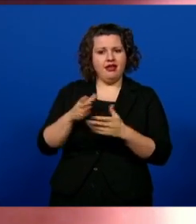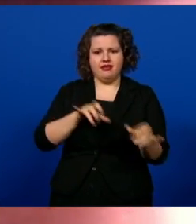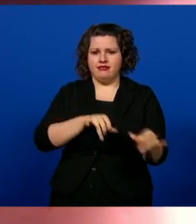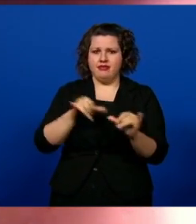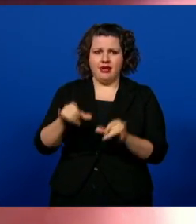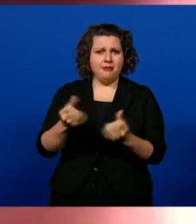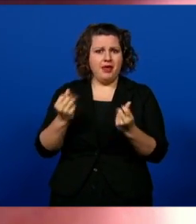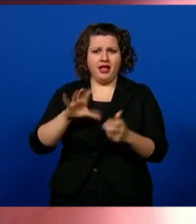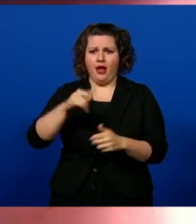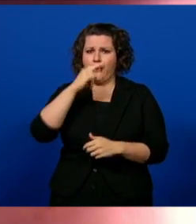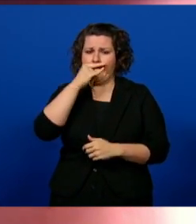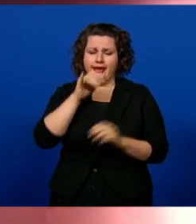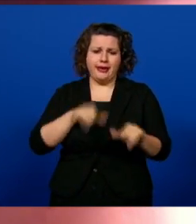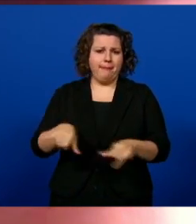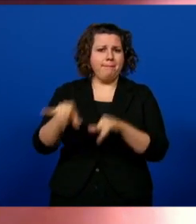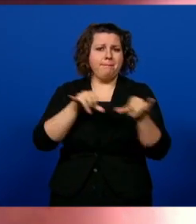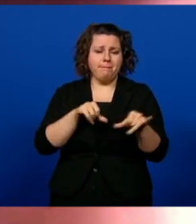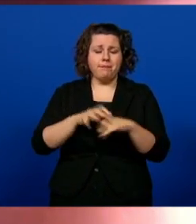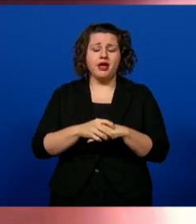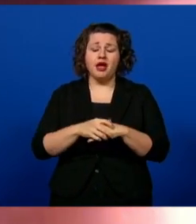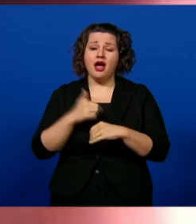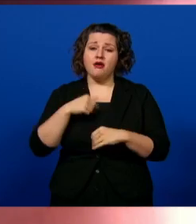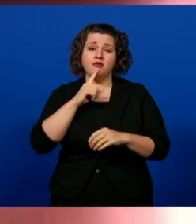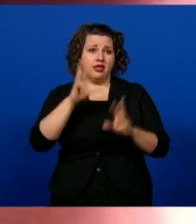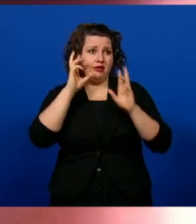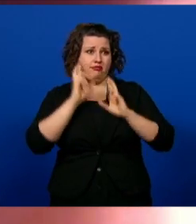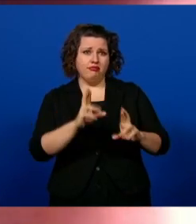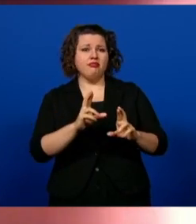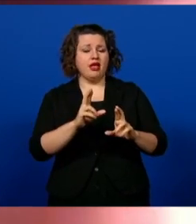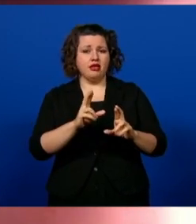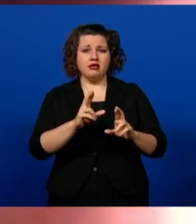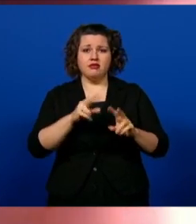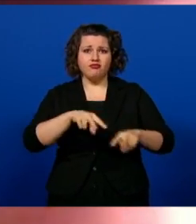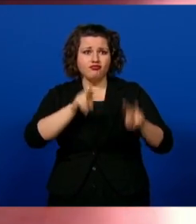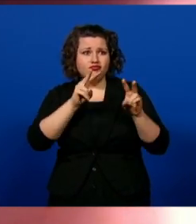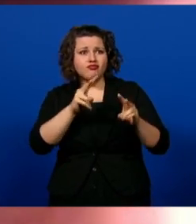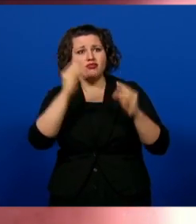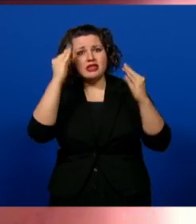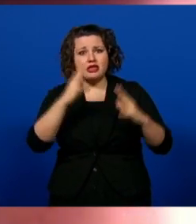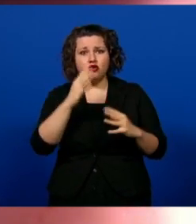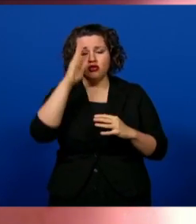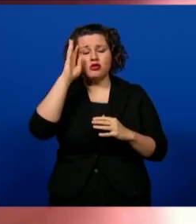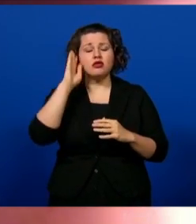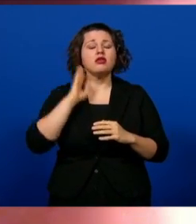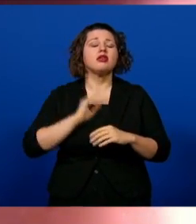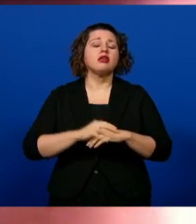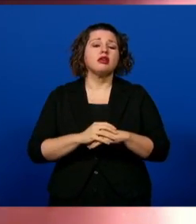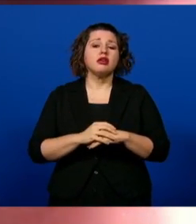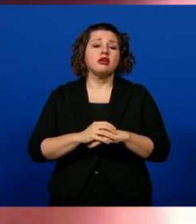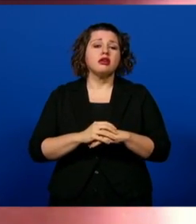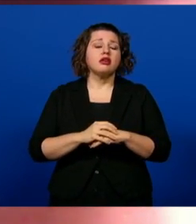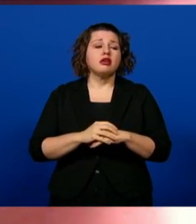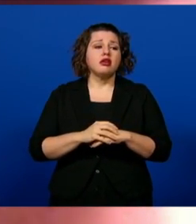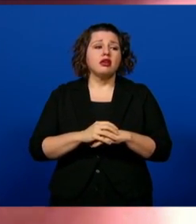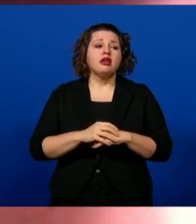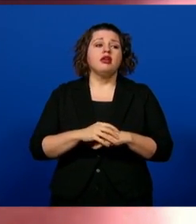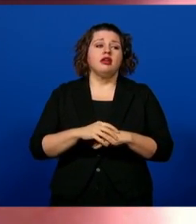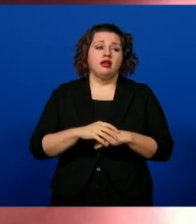regard. I have the deepest admirations for teachers and what they do. They'll be faced with